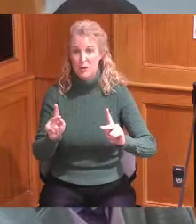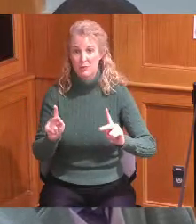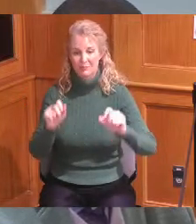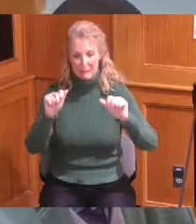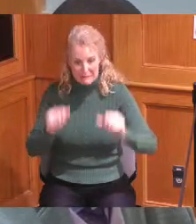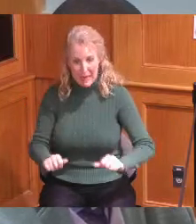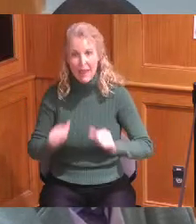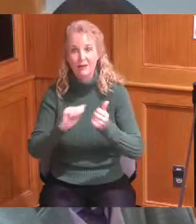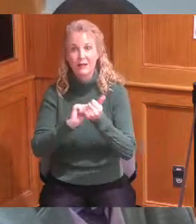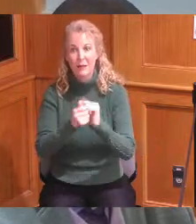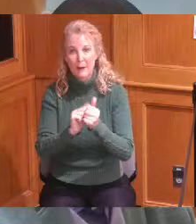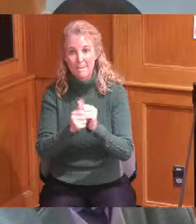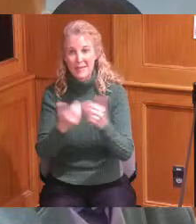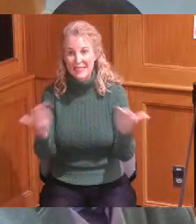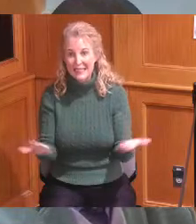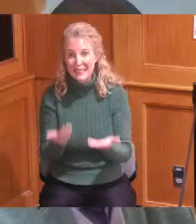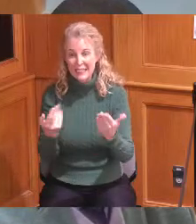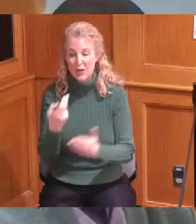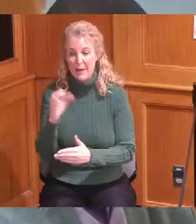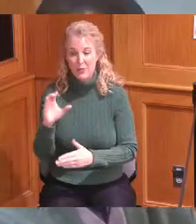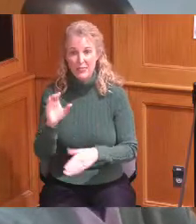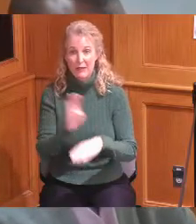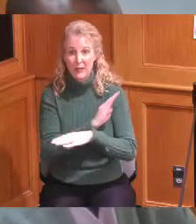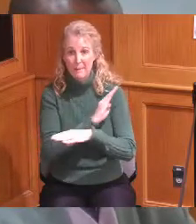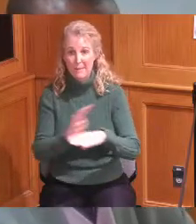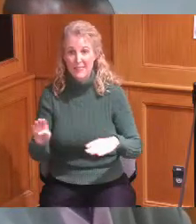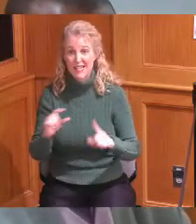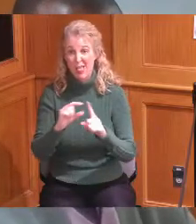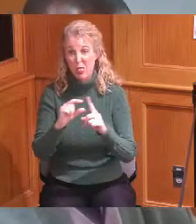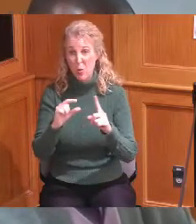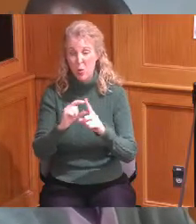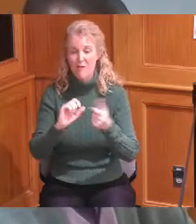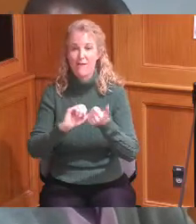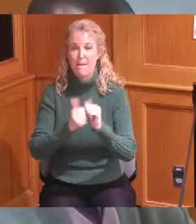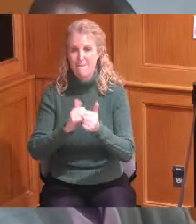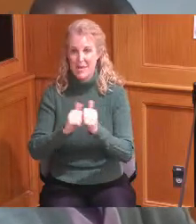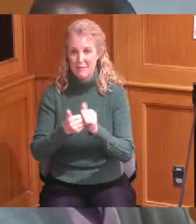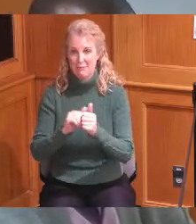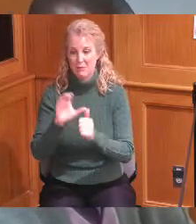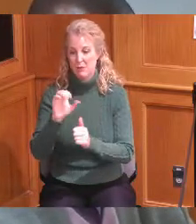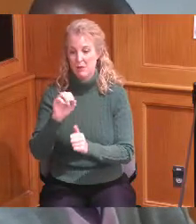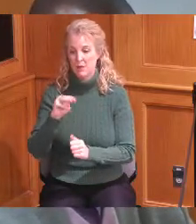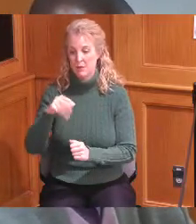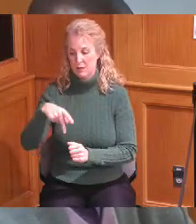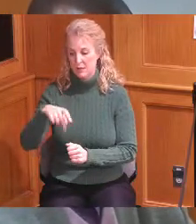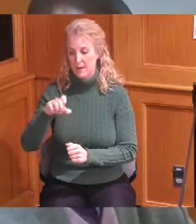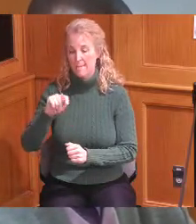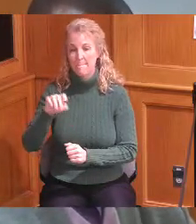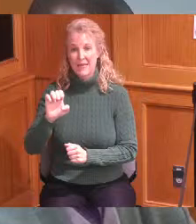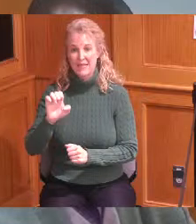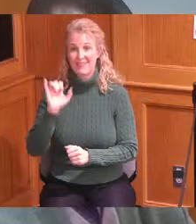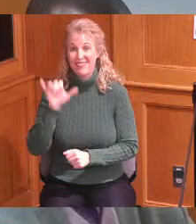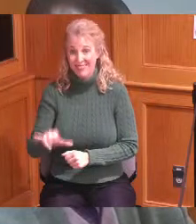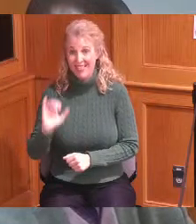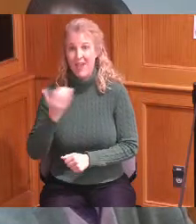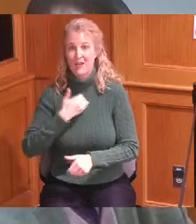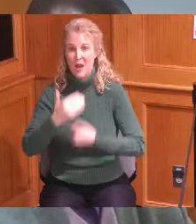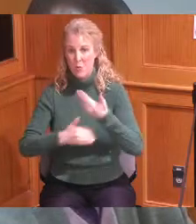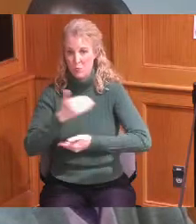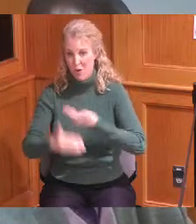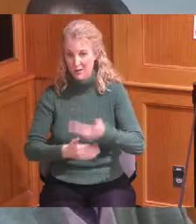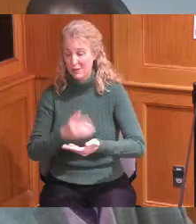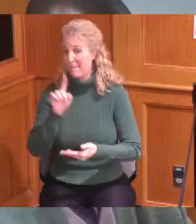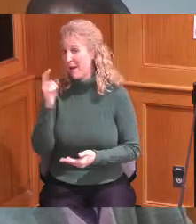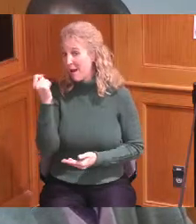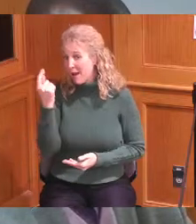compete for Hamilton County opportunities. And the key verb is to compete. That is the key process that we do. And so, but what